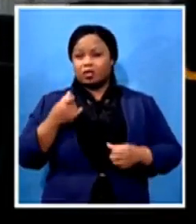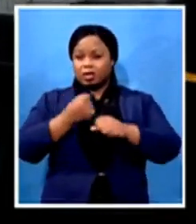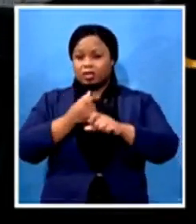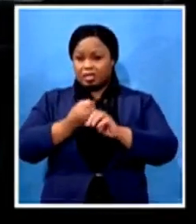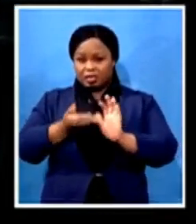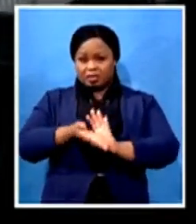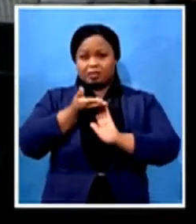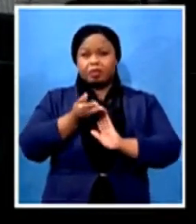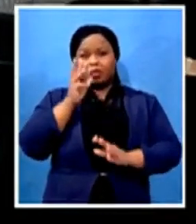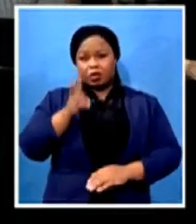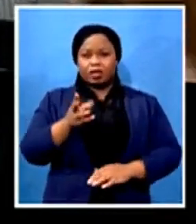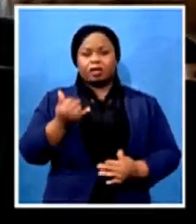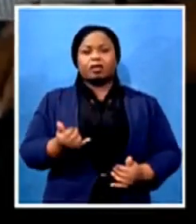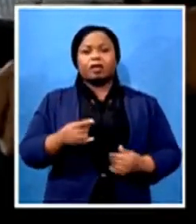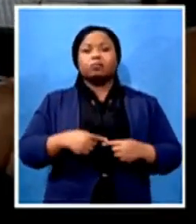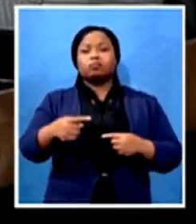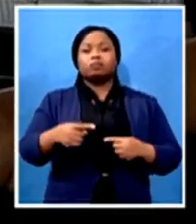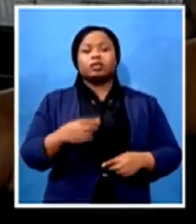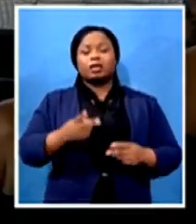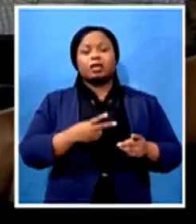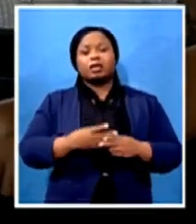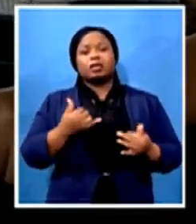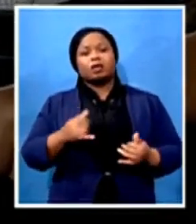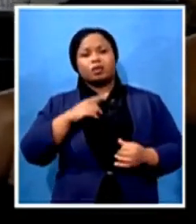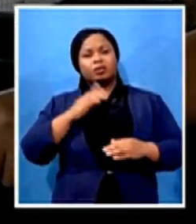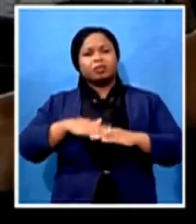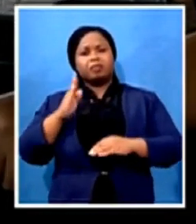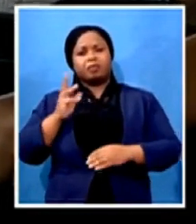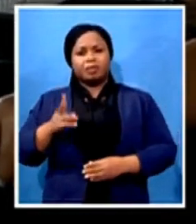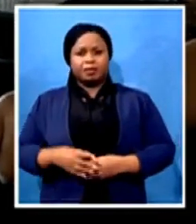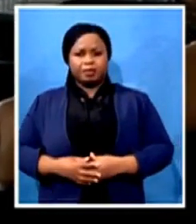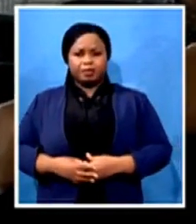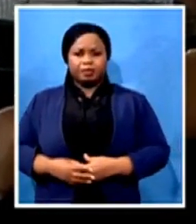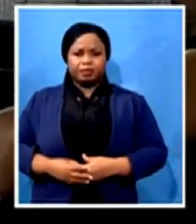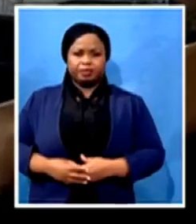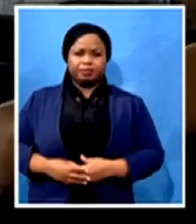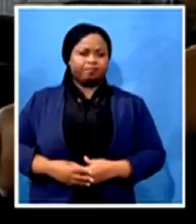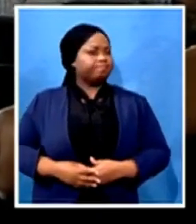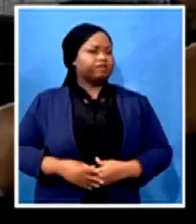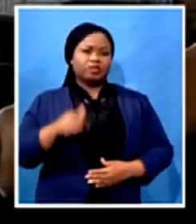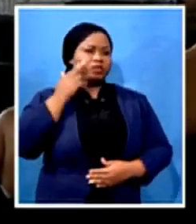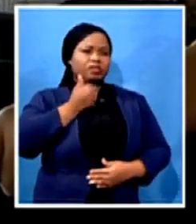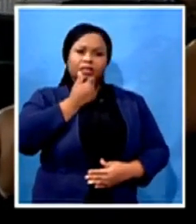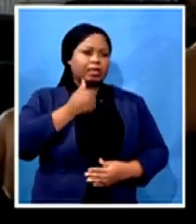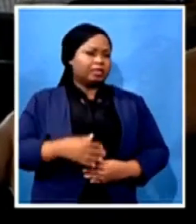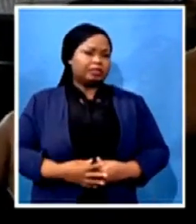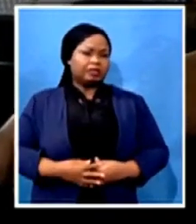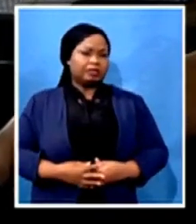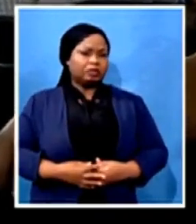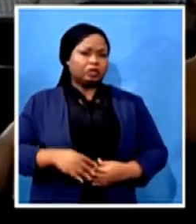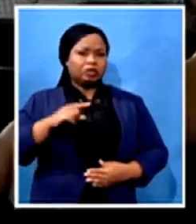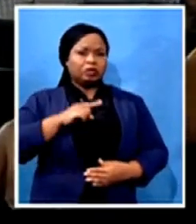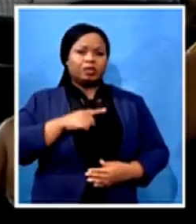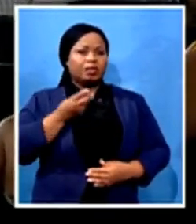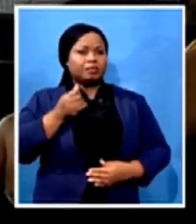hayi sezonyuka kakhulu ke manje? Yakho mnandi ngempela because ayikho imali nesiholayo.